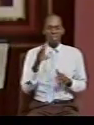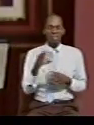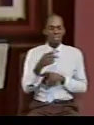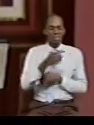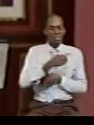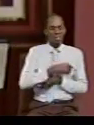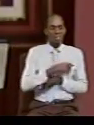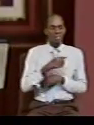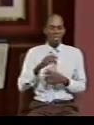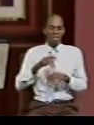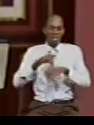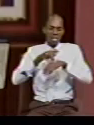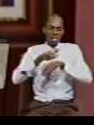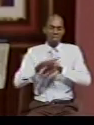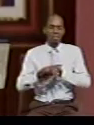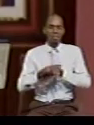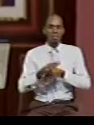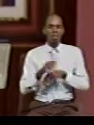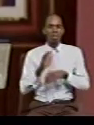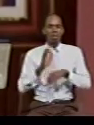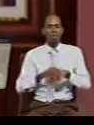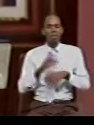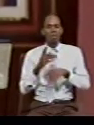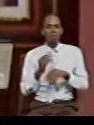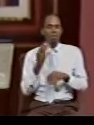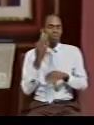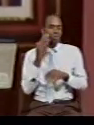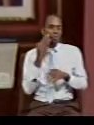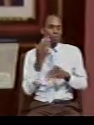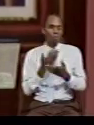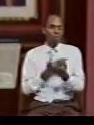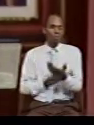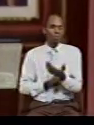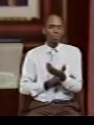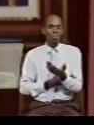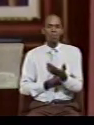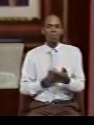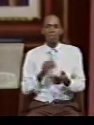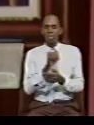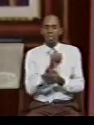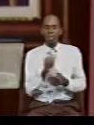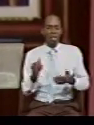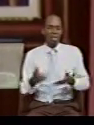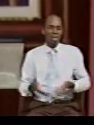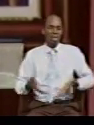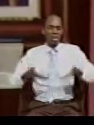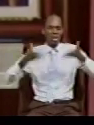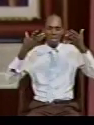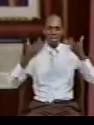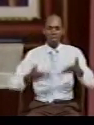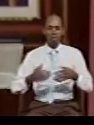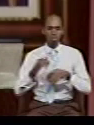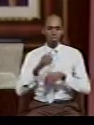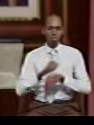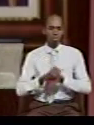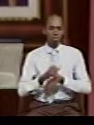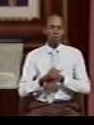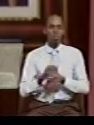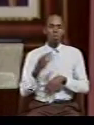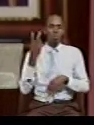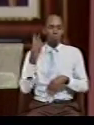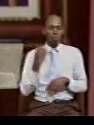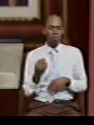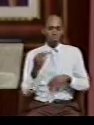earlier. On the resurrection morning, a heavy stone was on the grave, on the